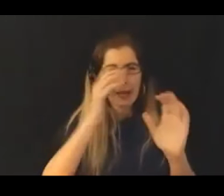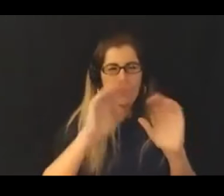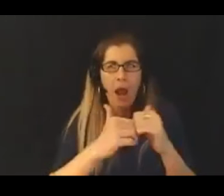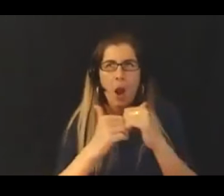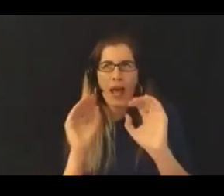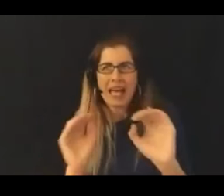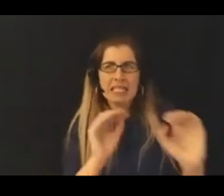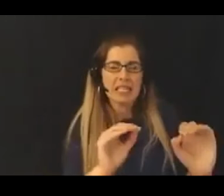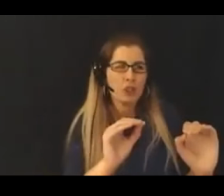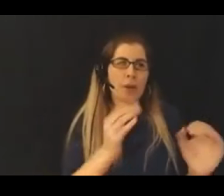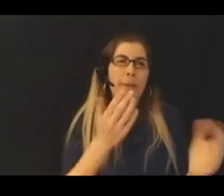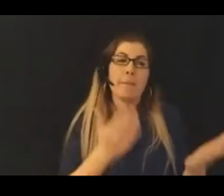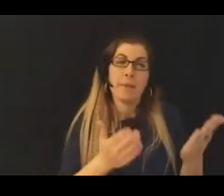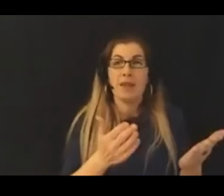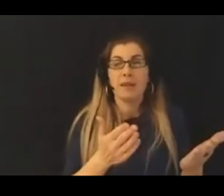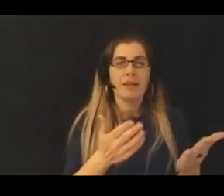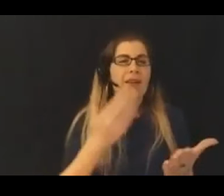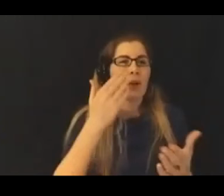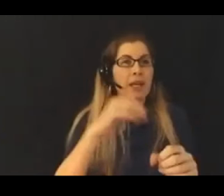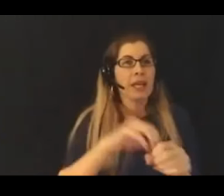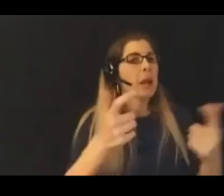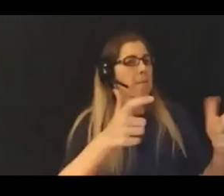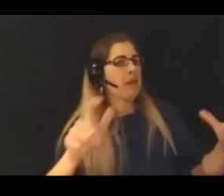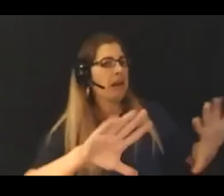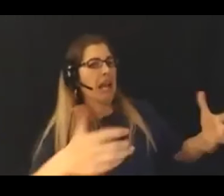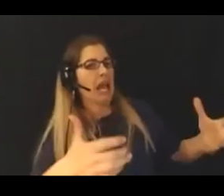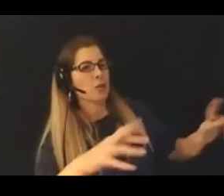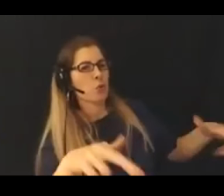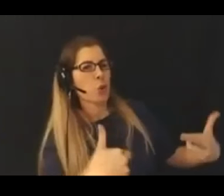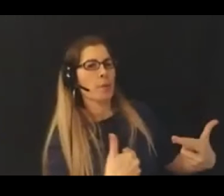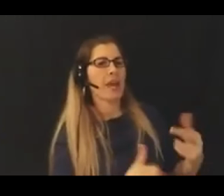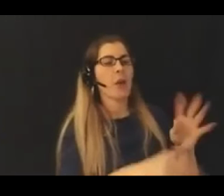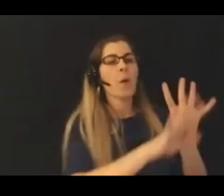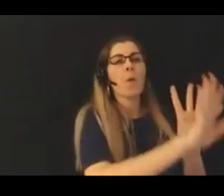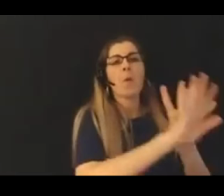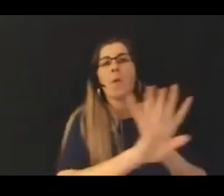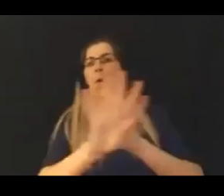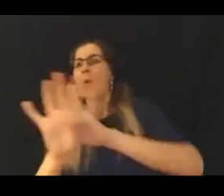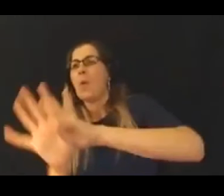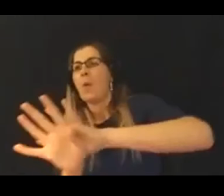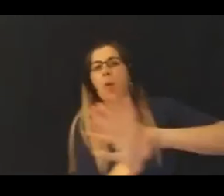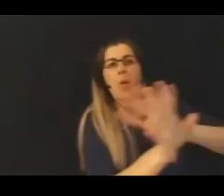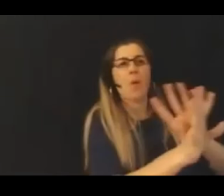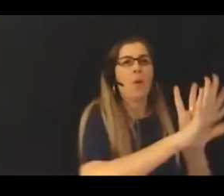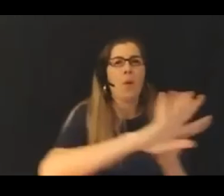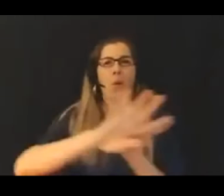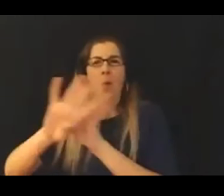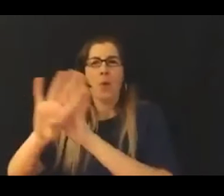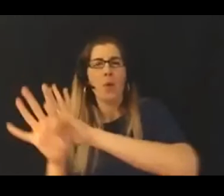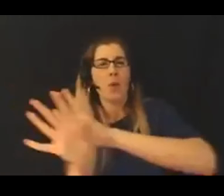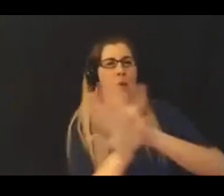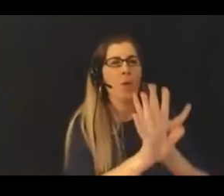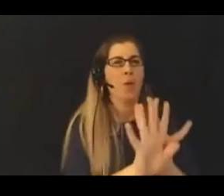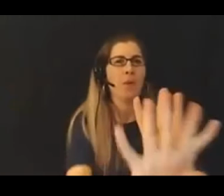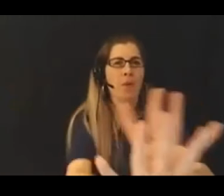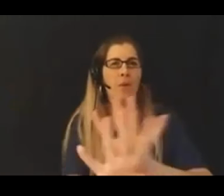classes, knowing that, for instance, in a traditional dance class, we would do across the floor activities where you're moving and traveling across the space.